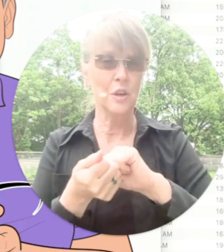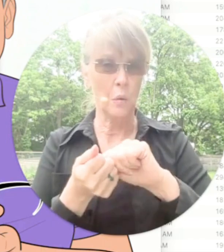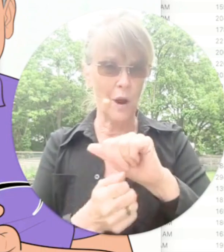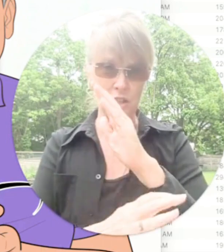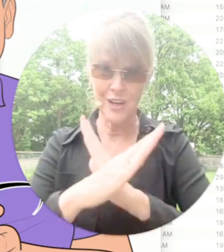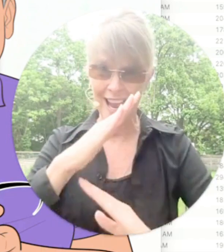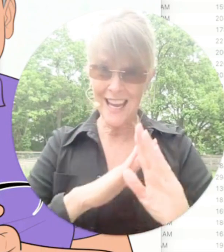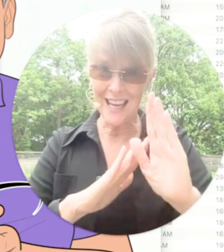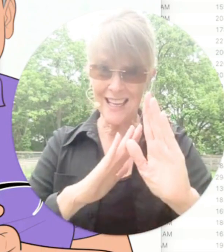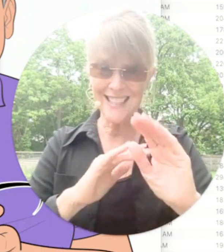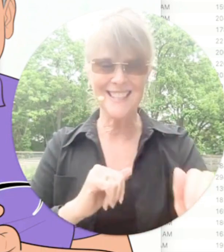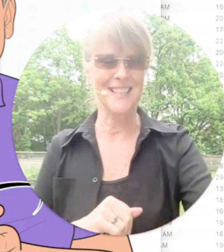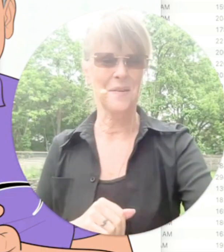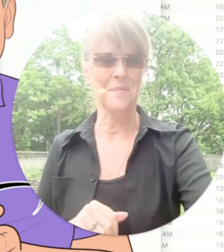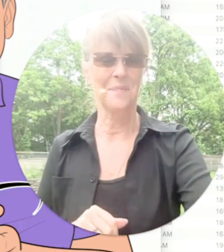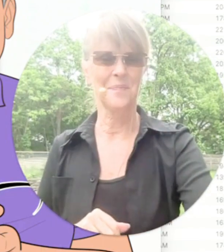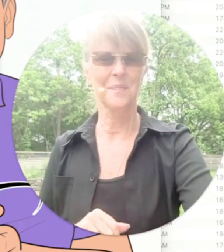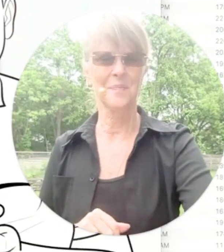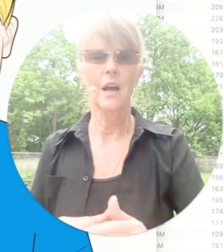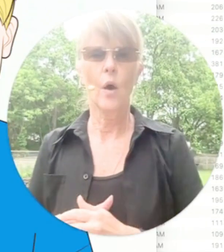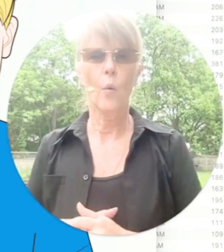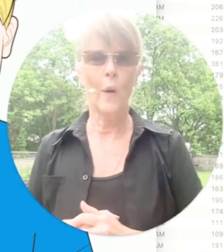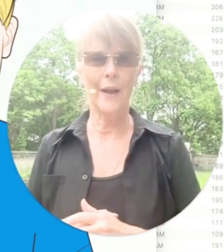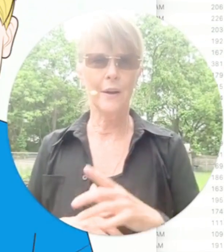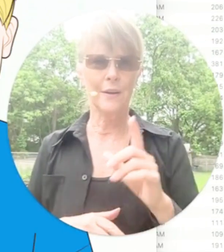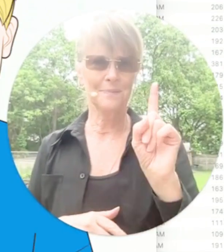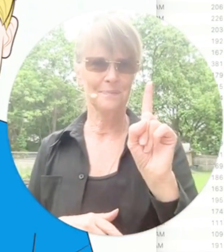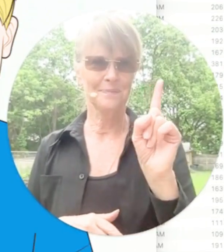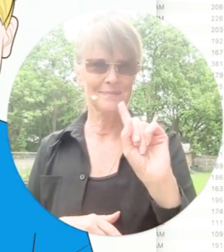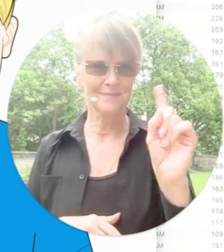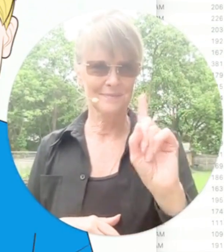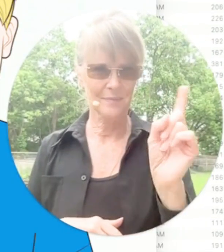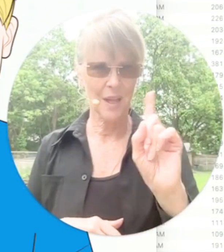wash. Wash your hands. Wear.